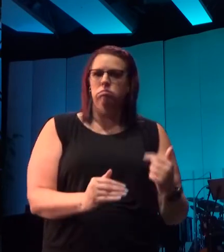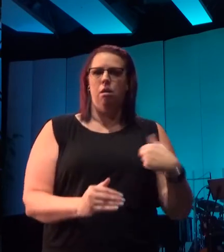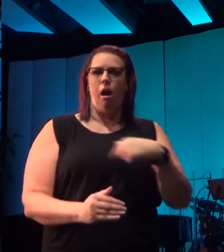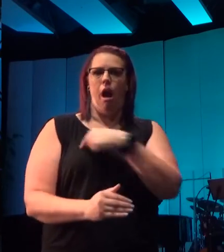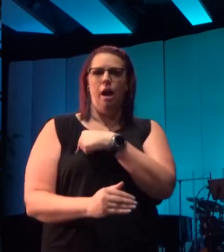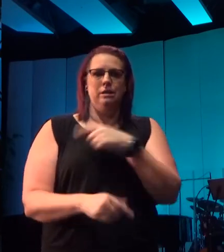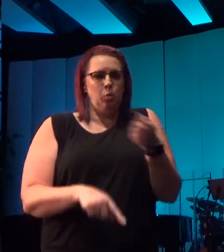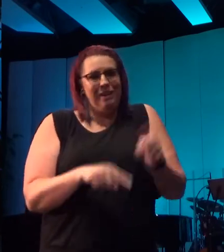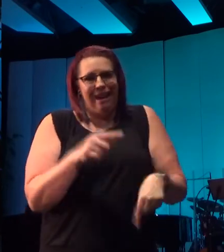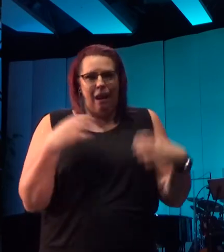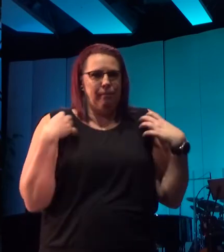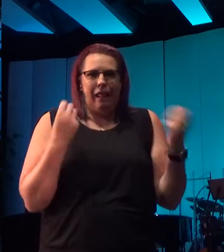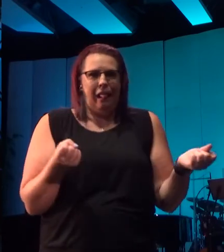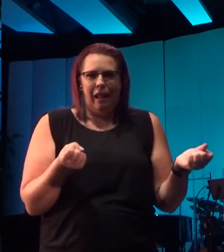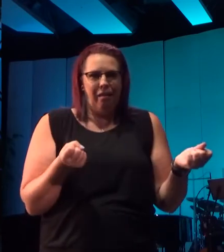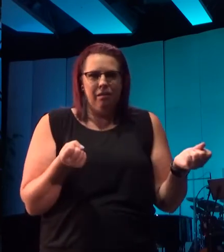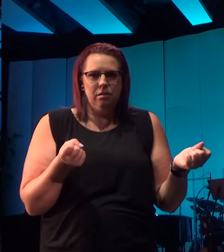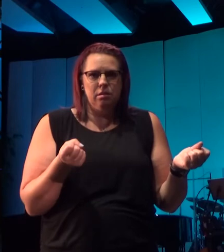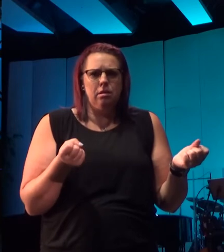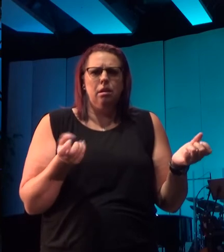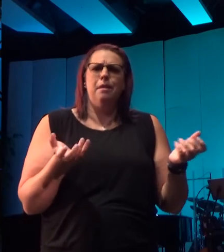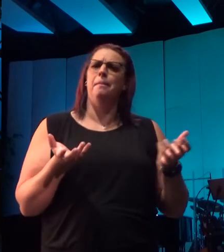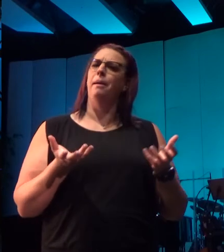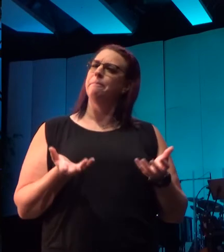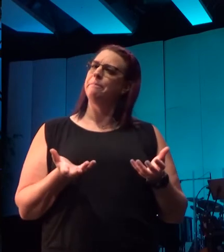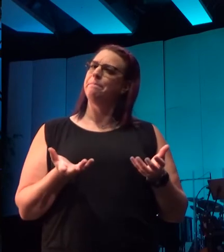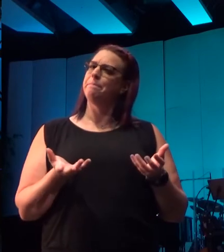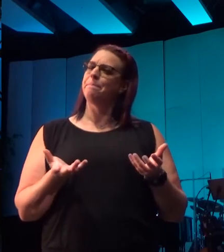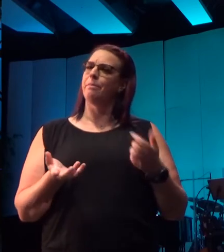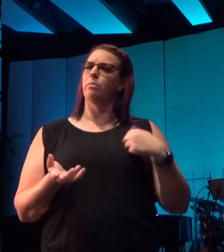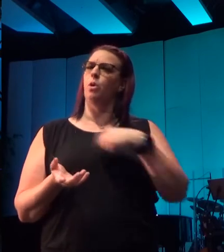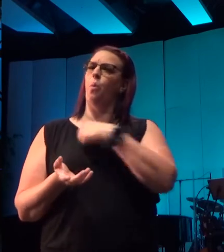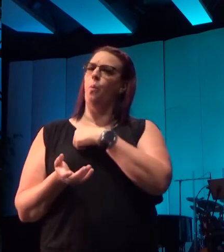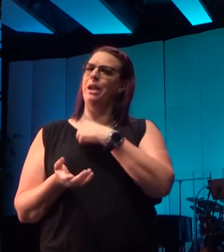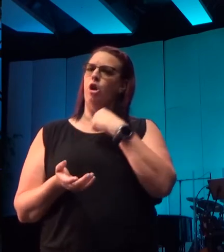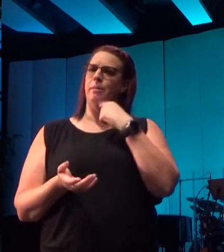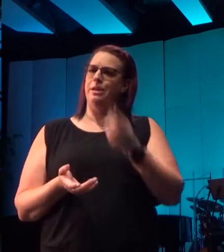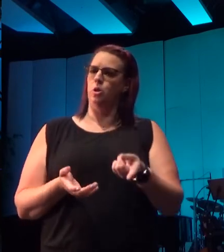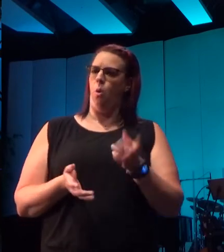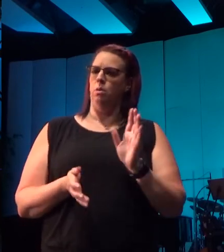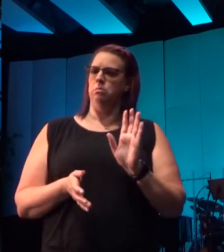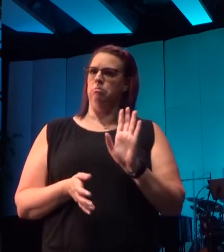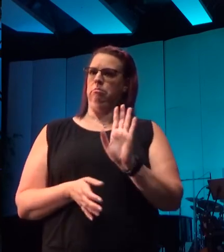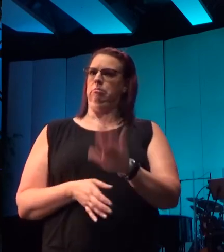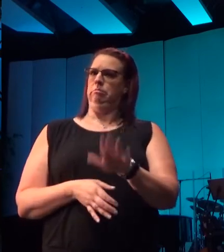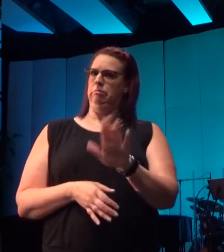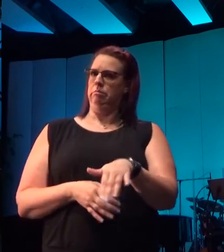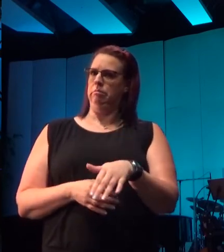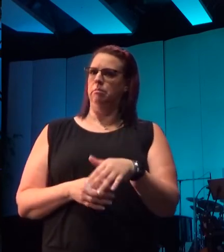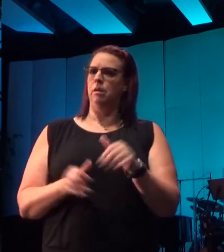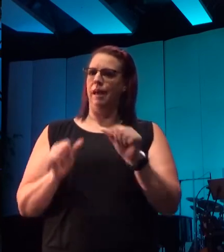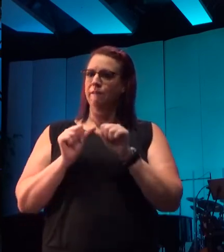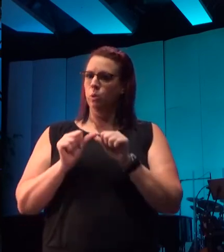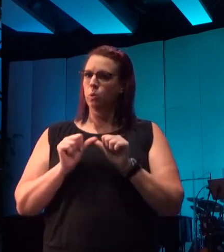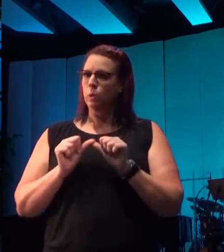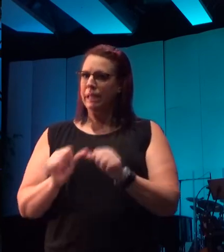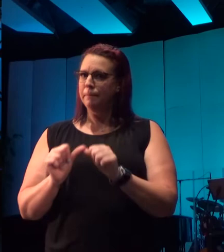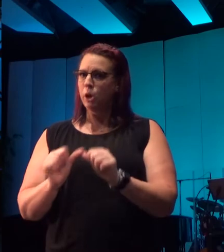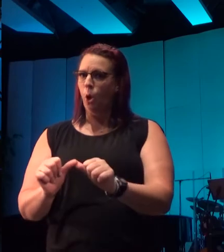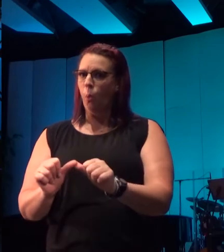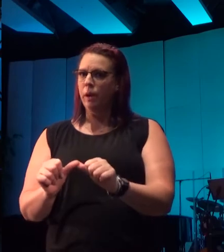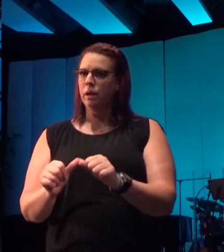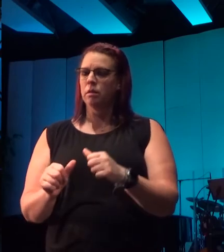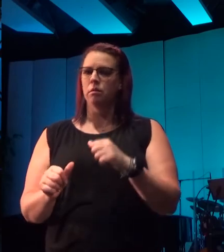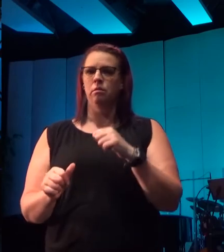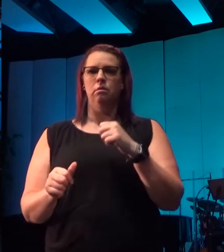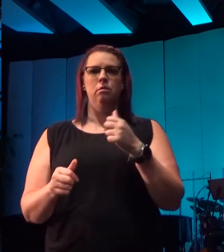unhealable way. And so we're being told, hey, you know what? Keep moving. Don't